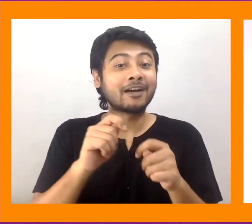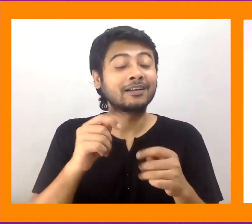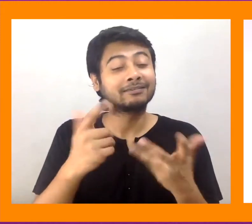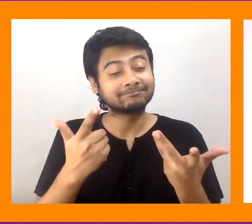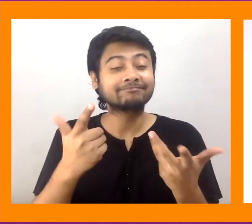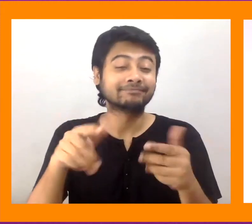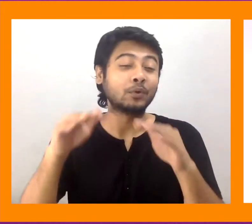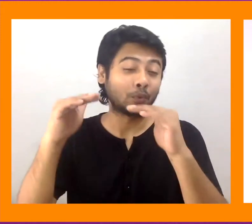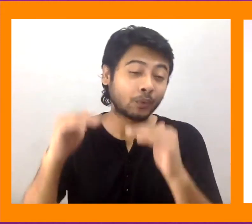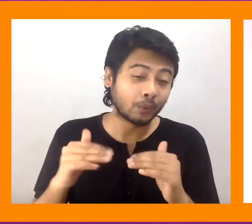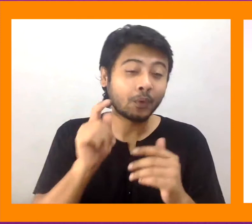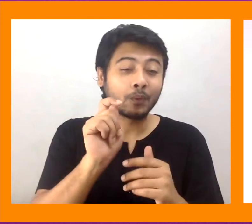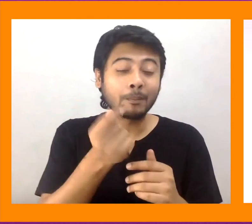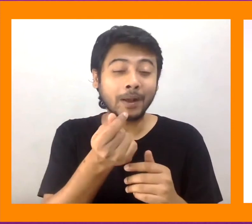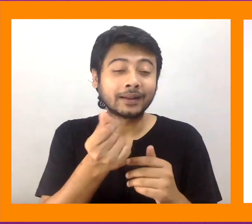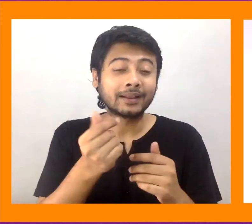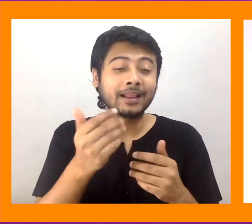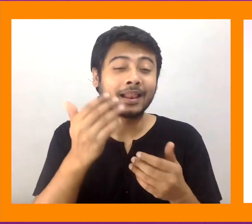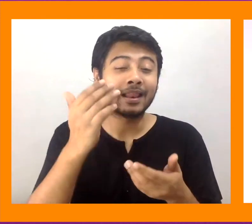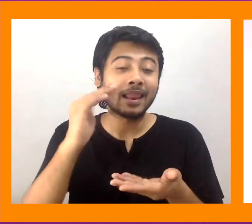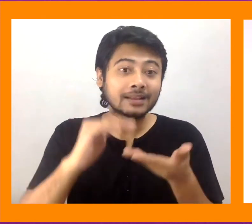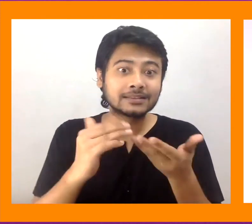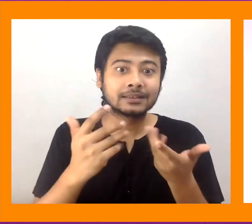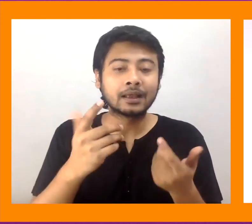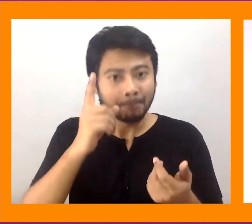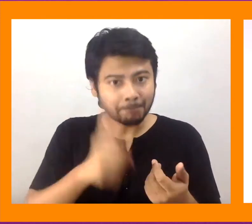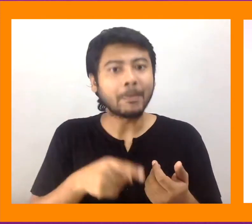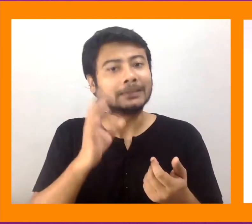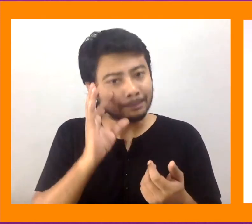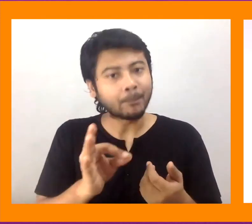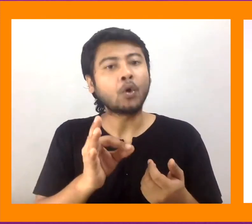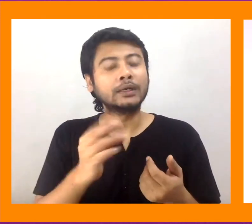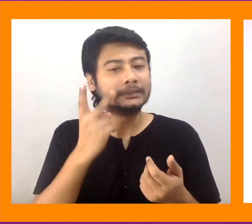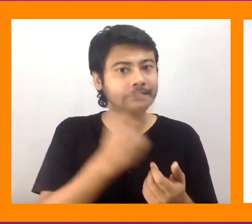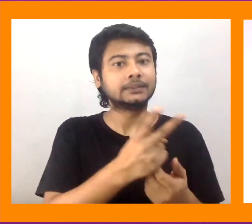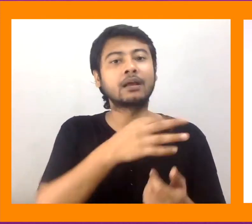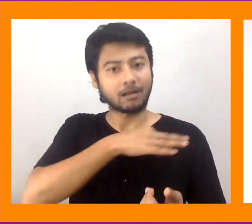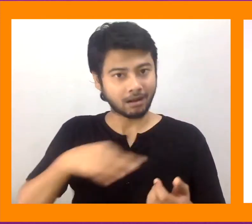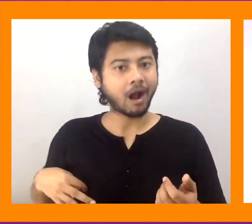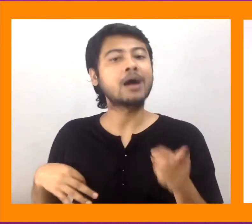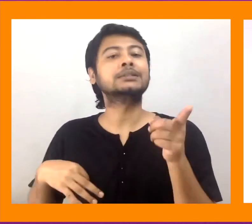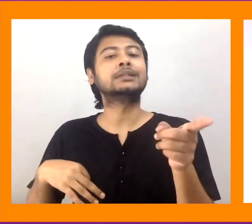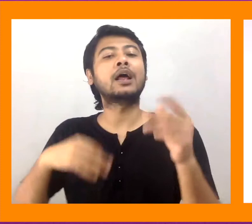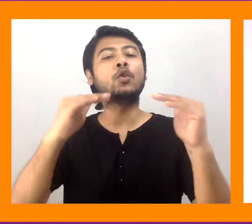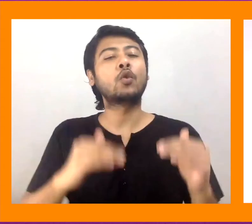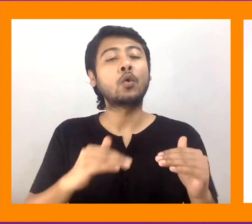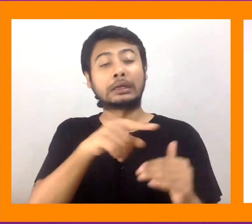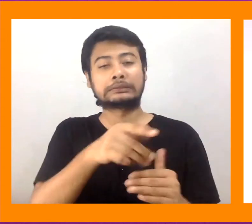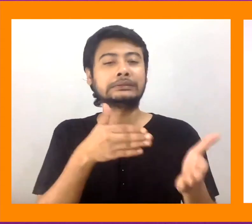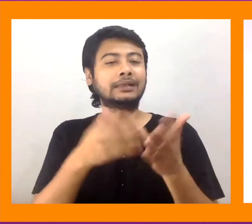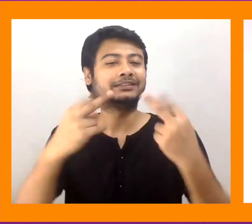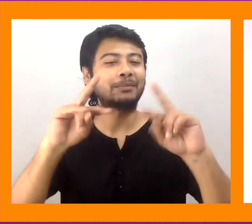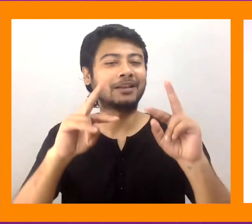lower economic class is important. Why caste? Because it is an irrefutable fact that